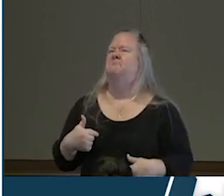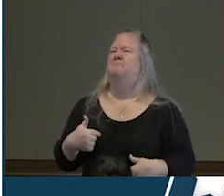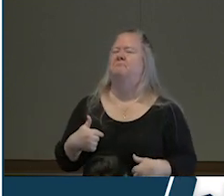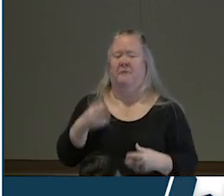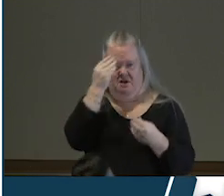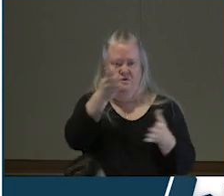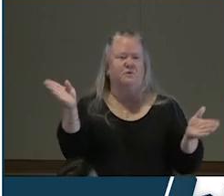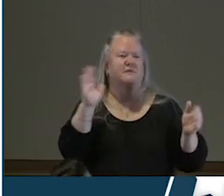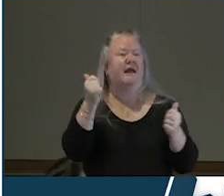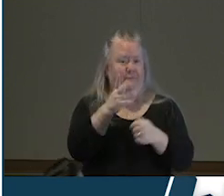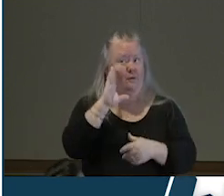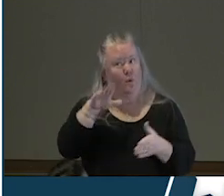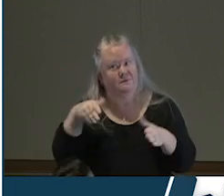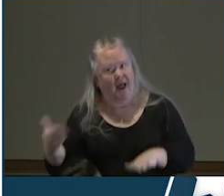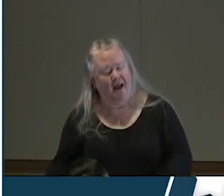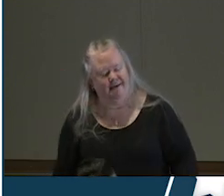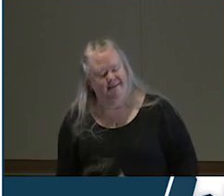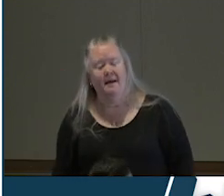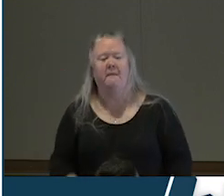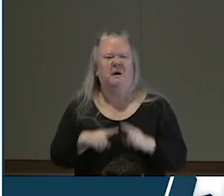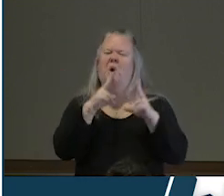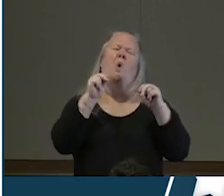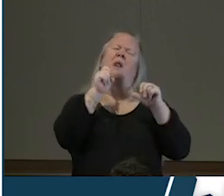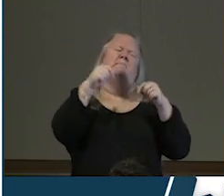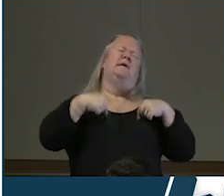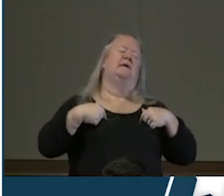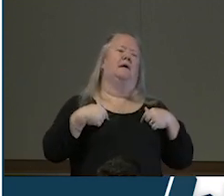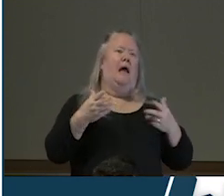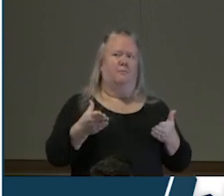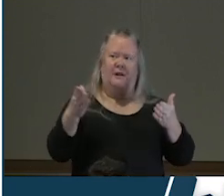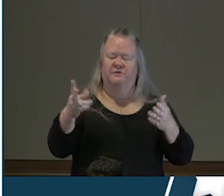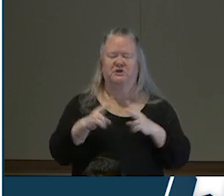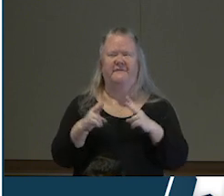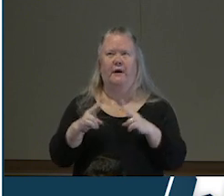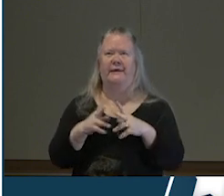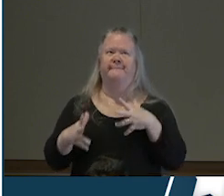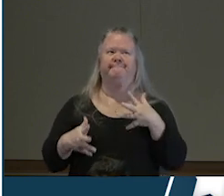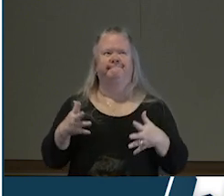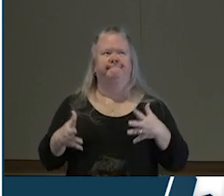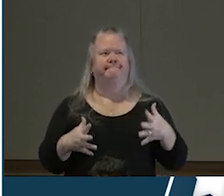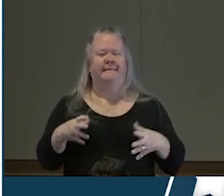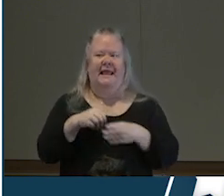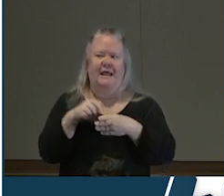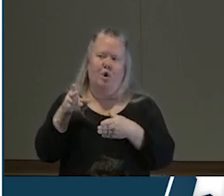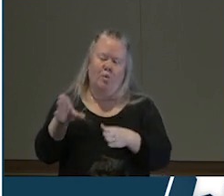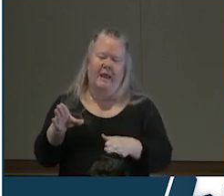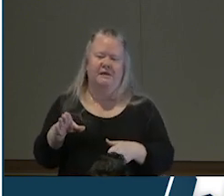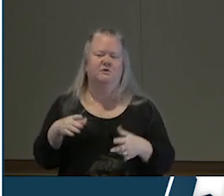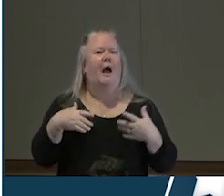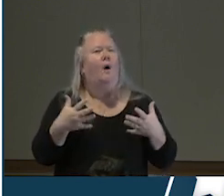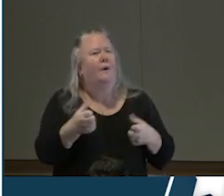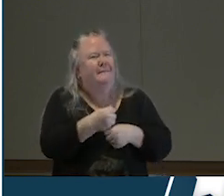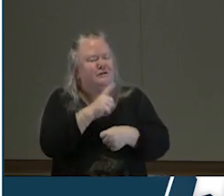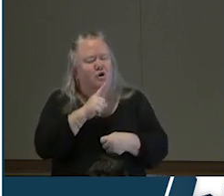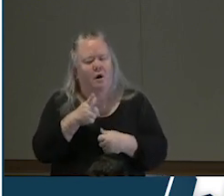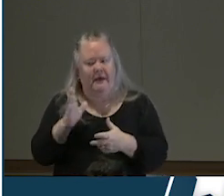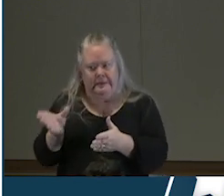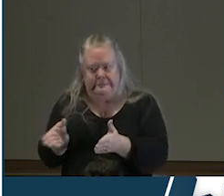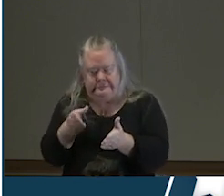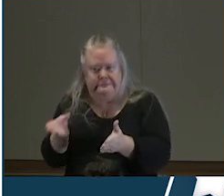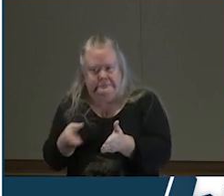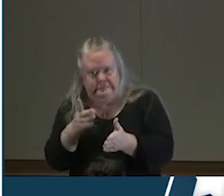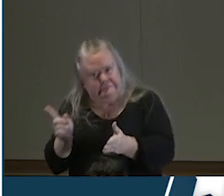Newsflash, everyone's gonna die. But when I try to bring it up, she gets very, in her ways. So I just wanna be able to direct her and